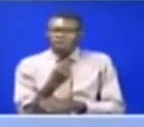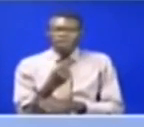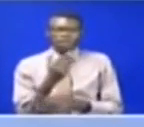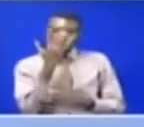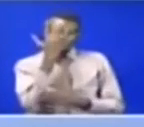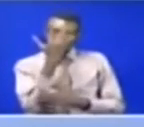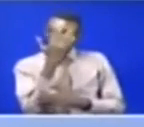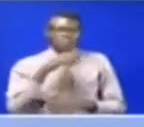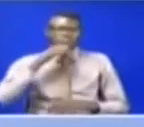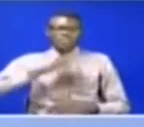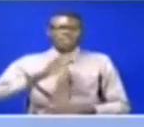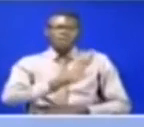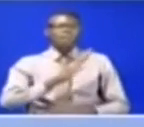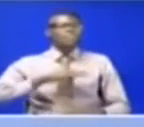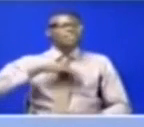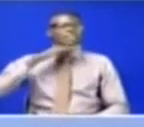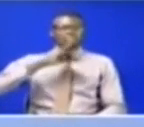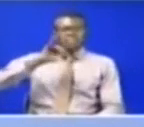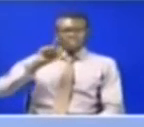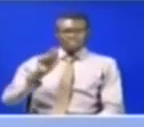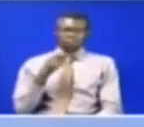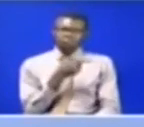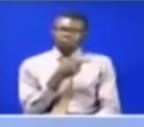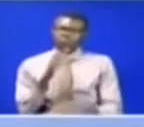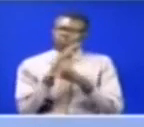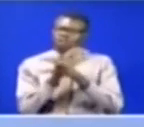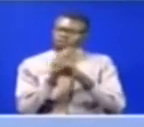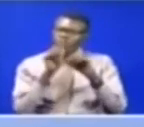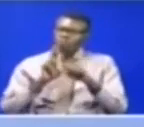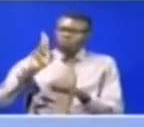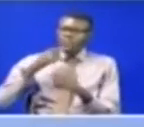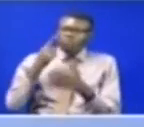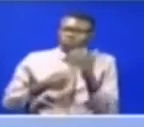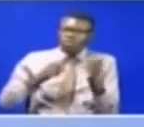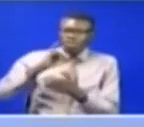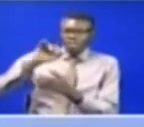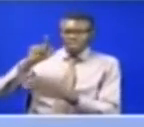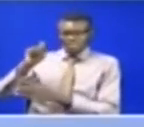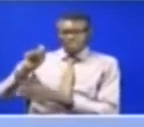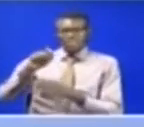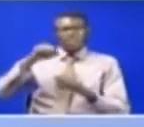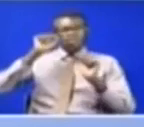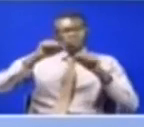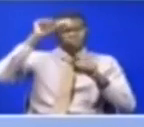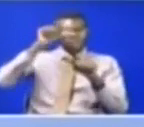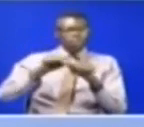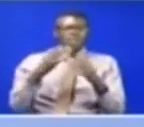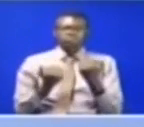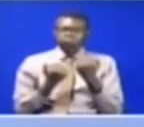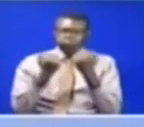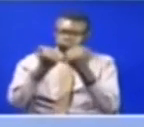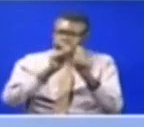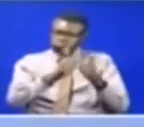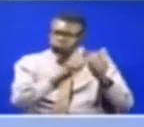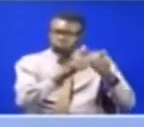death of his son, Jonathan Toroitich Moi. President Uhuru Kenyatta said Jonathan will be remembered as a rally driver,